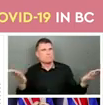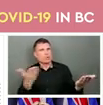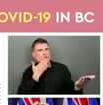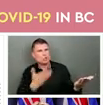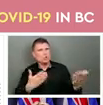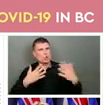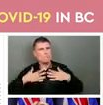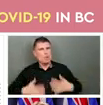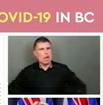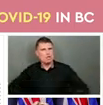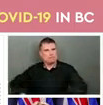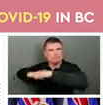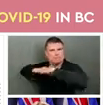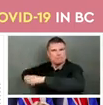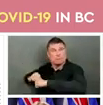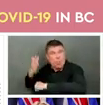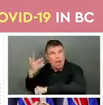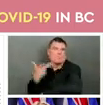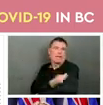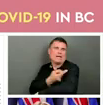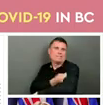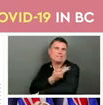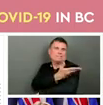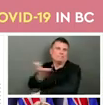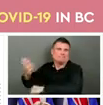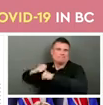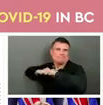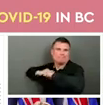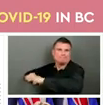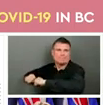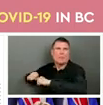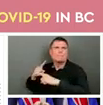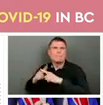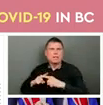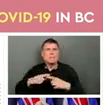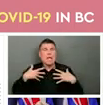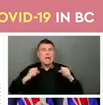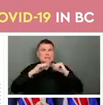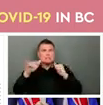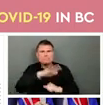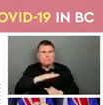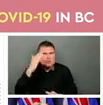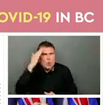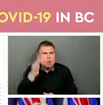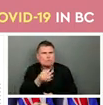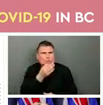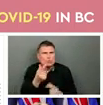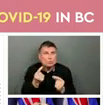strong public health program to follow up in each of the cases and clusters as they occur.